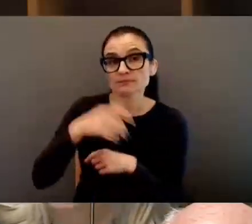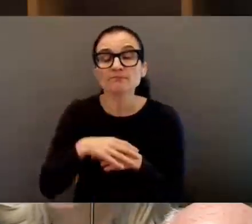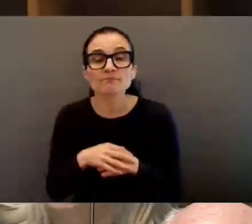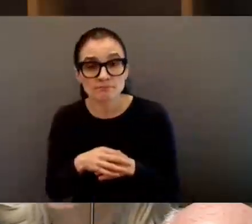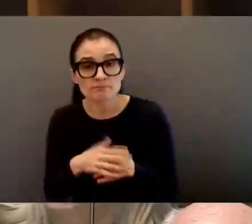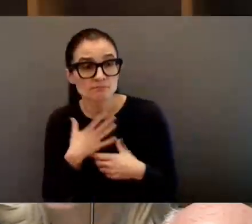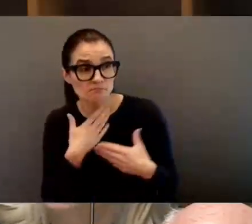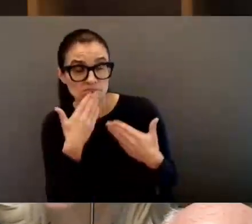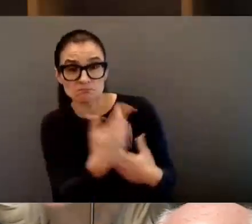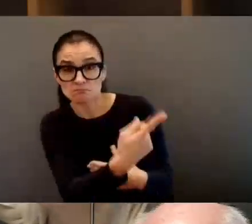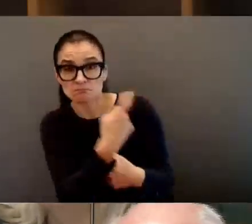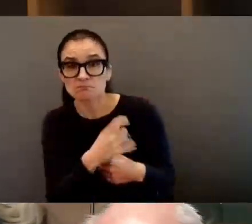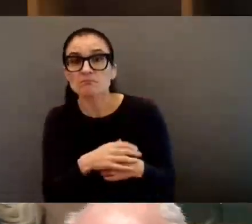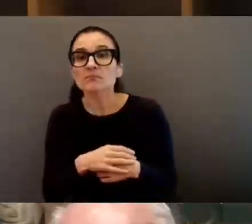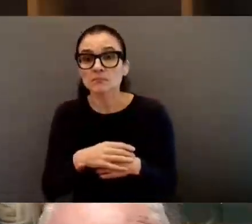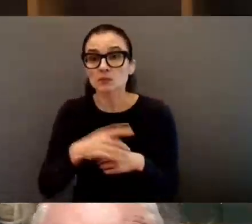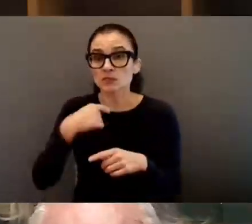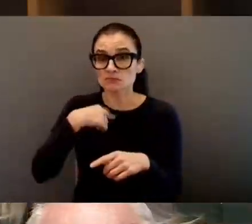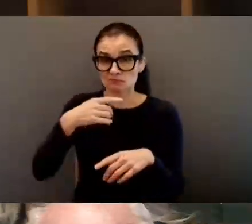15.